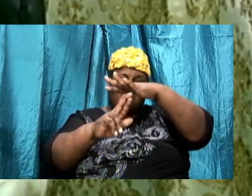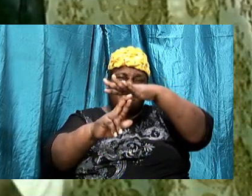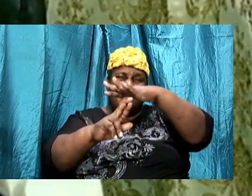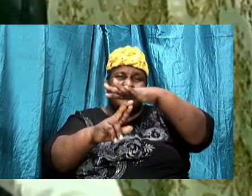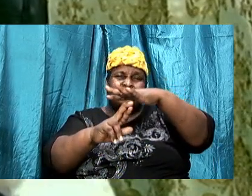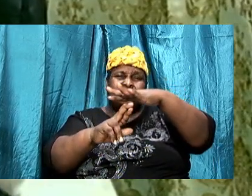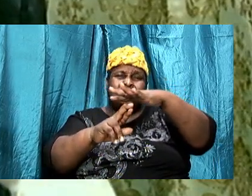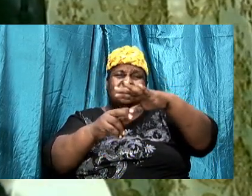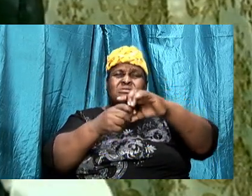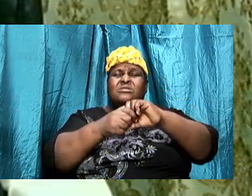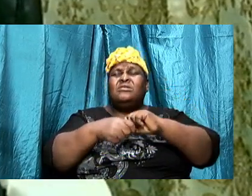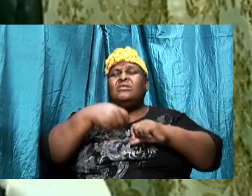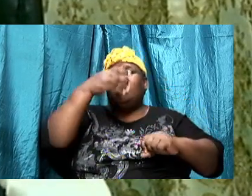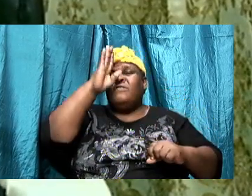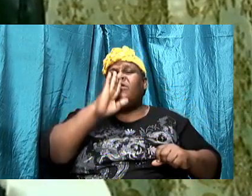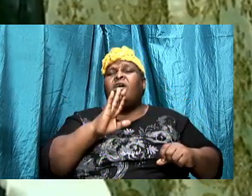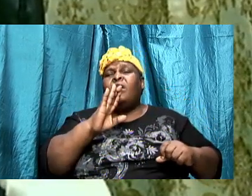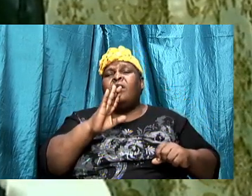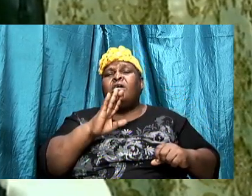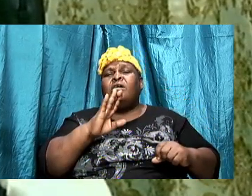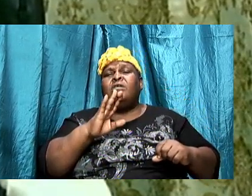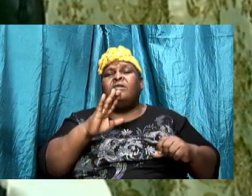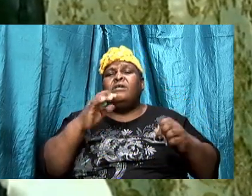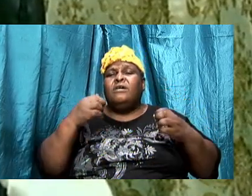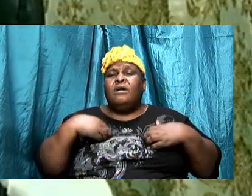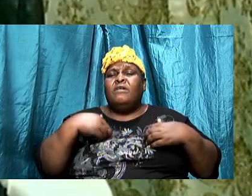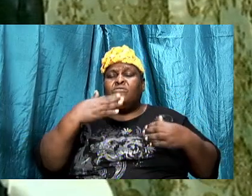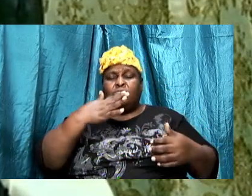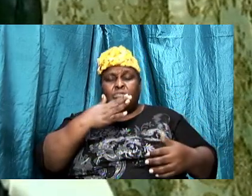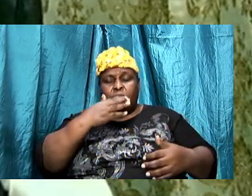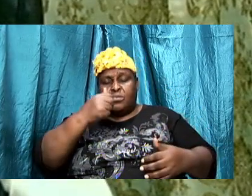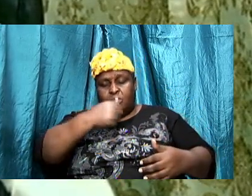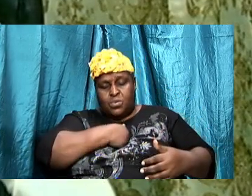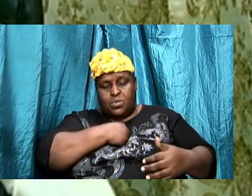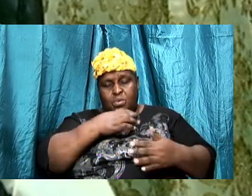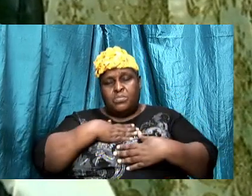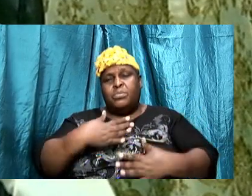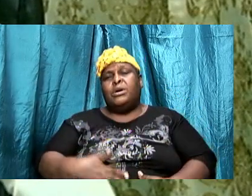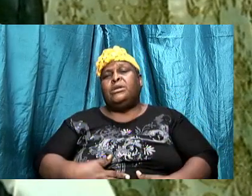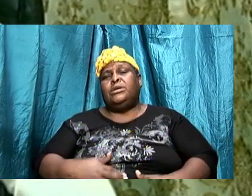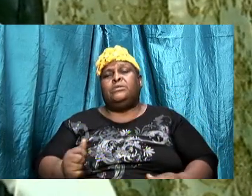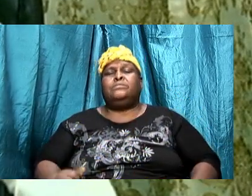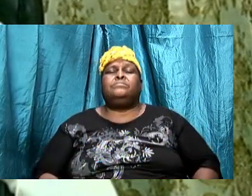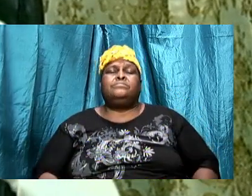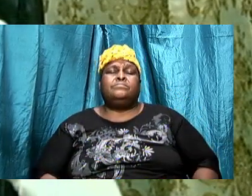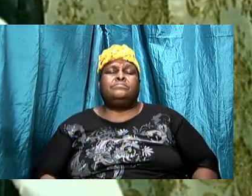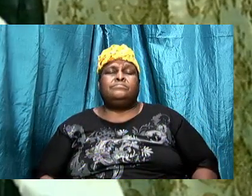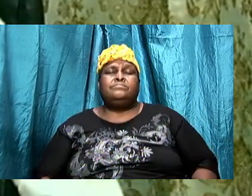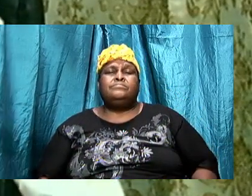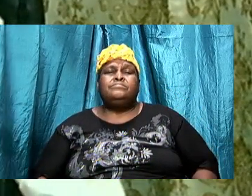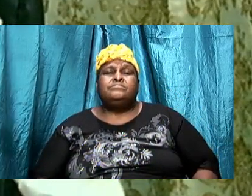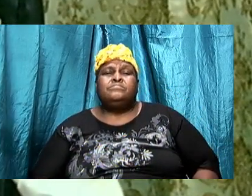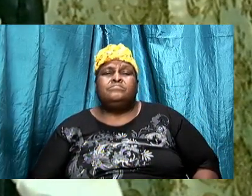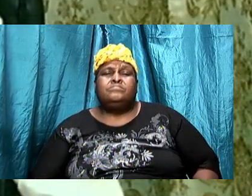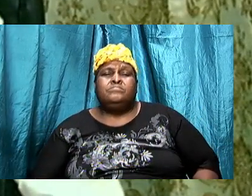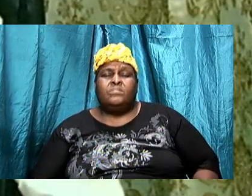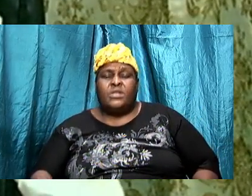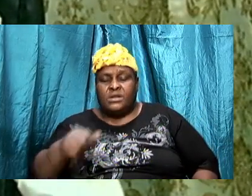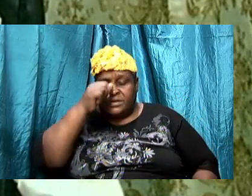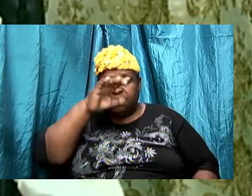temple of God. And just to quickly remind you that there was this guy that, I think his name was